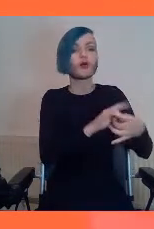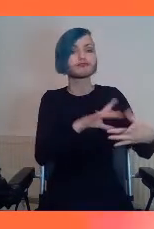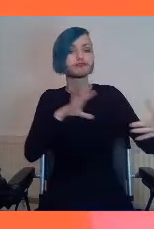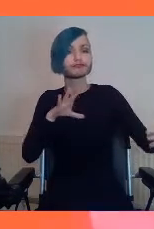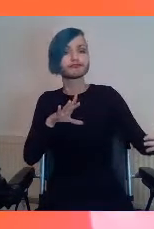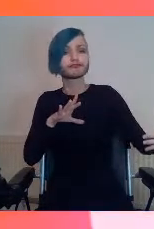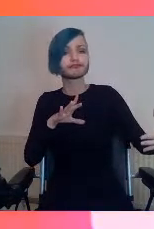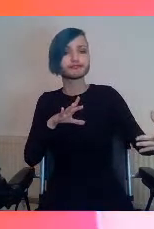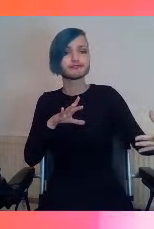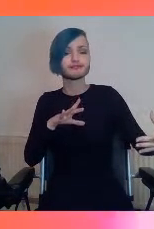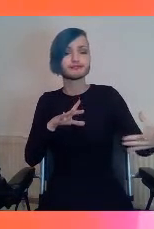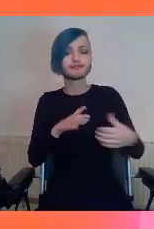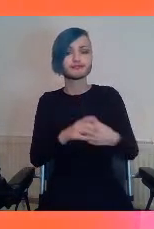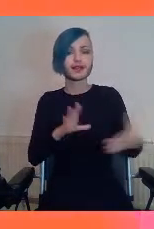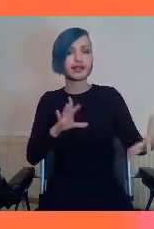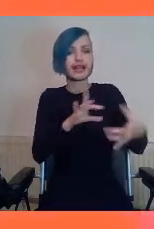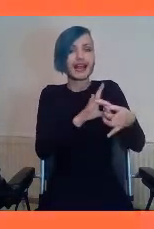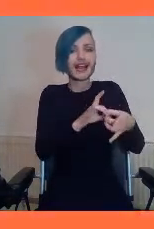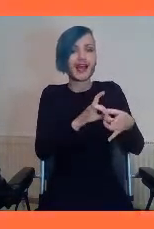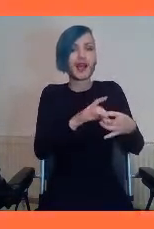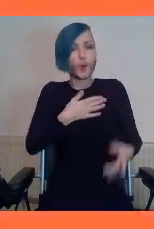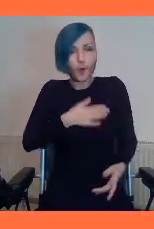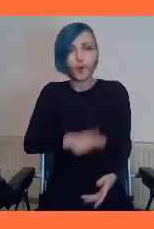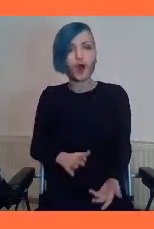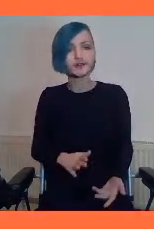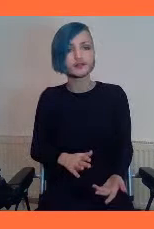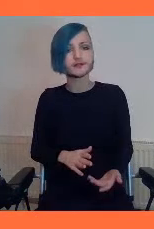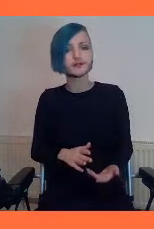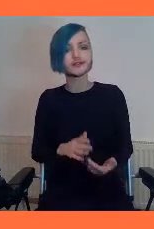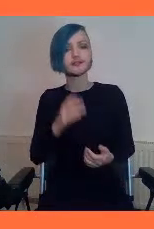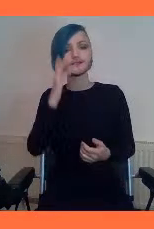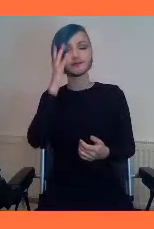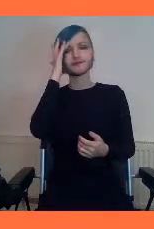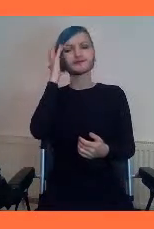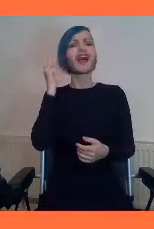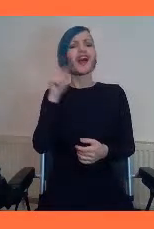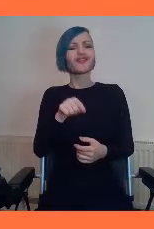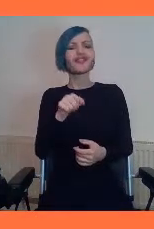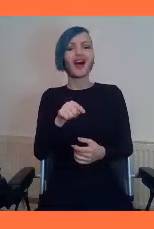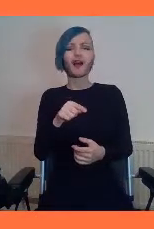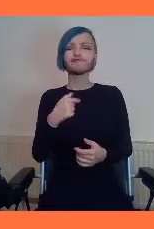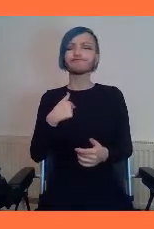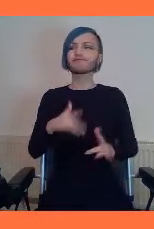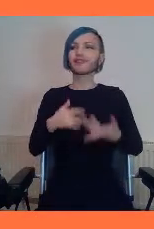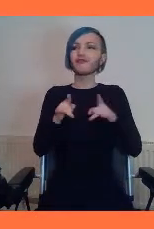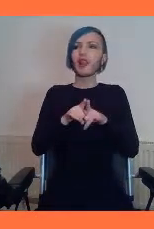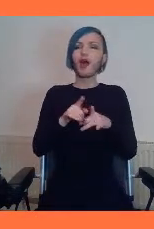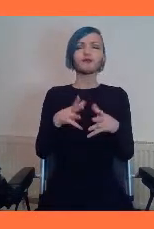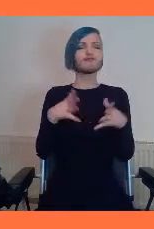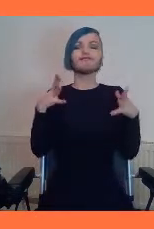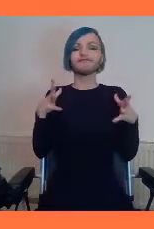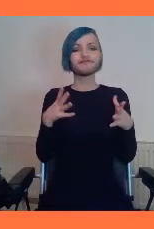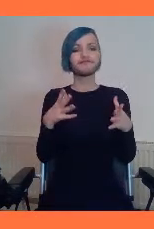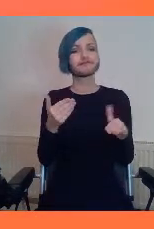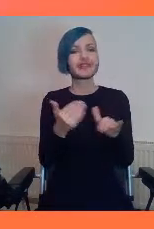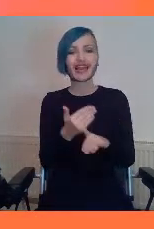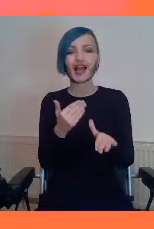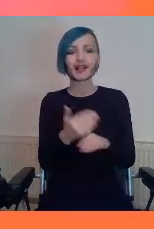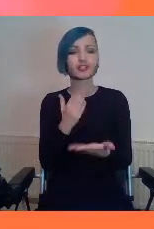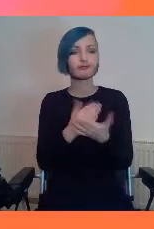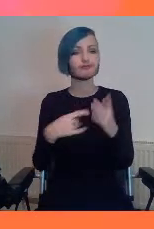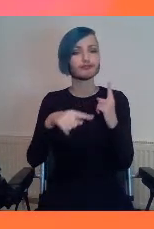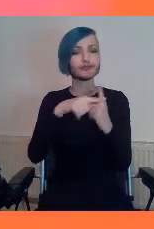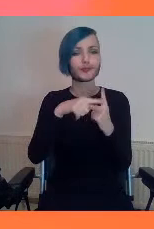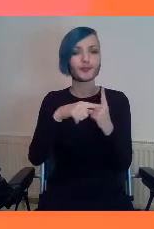of connection. So this is a huge action, great action started by some LGBT